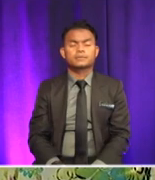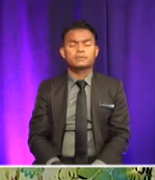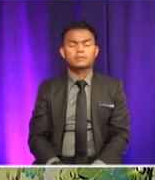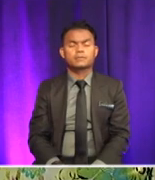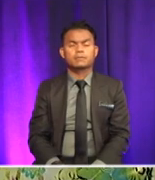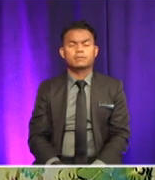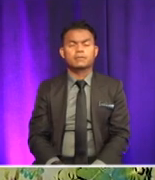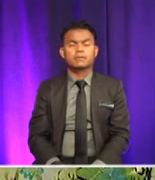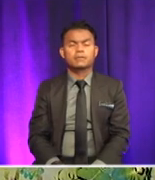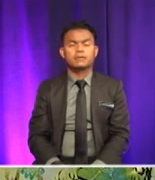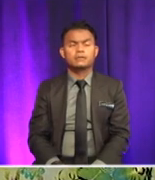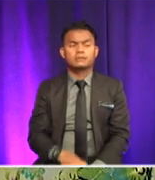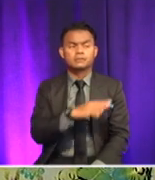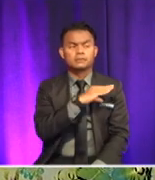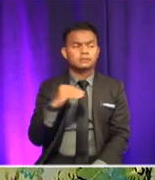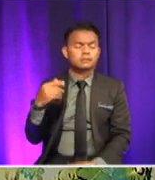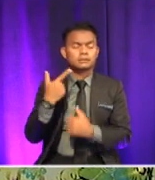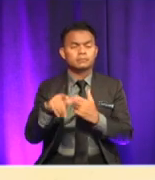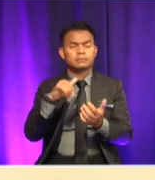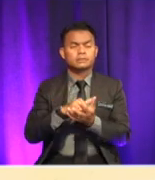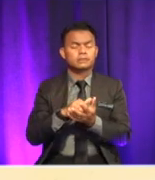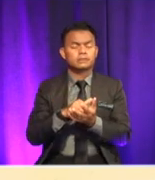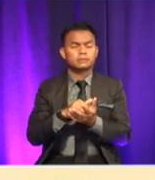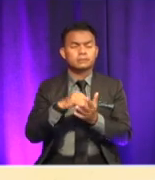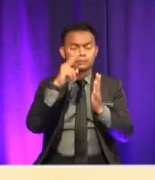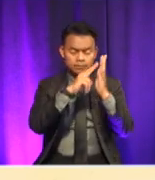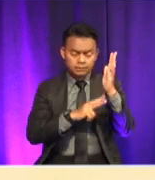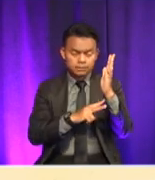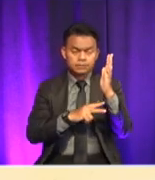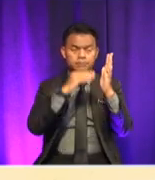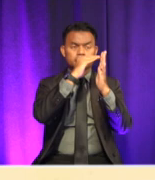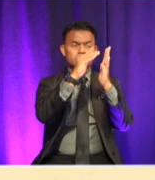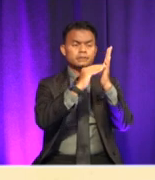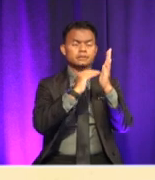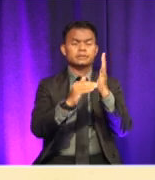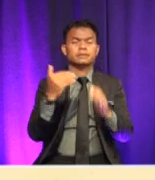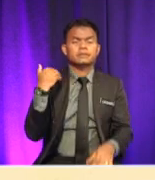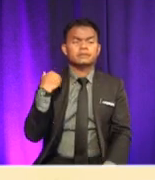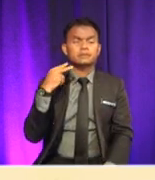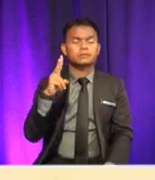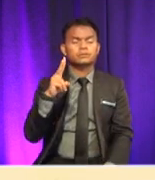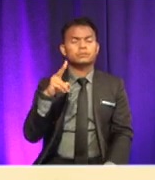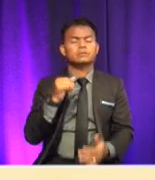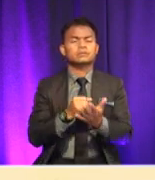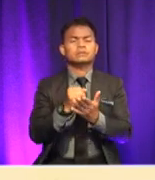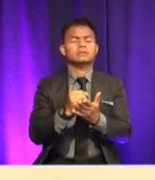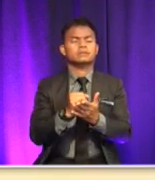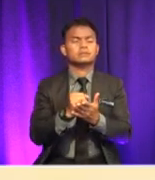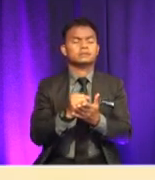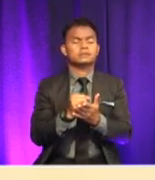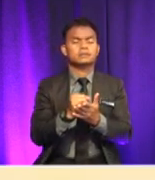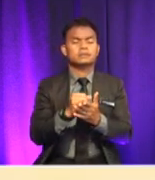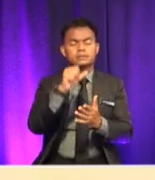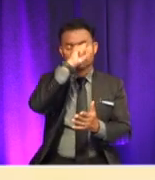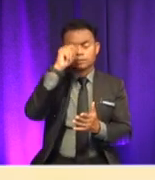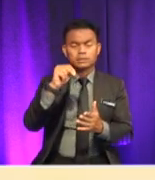okay? And then read the passage. So, for this, you have two things you have to do. Question and passage. Okay.